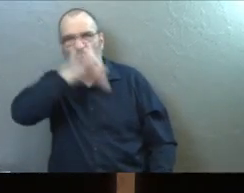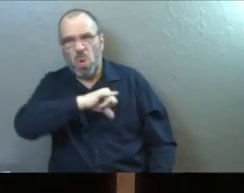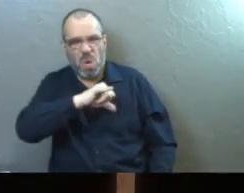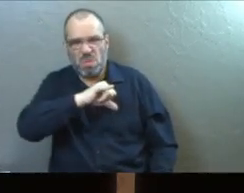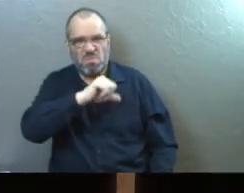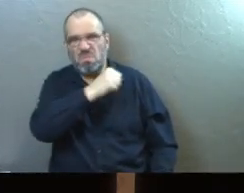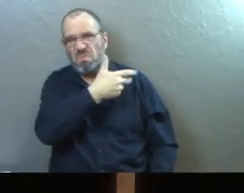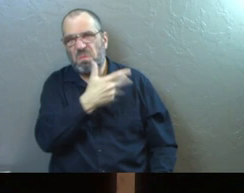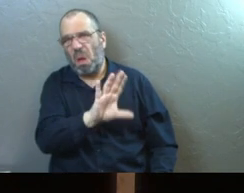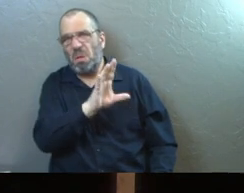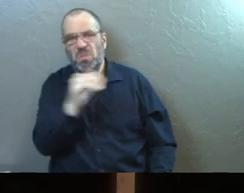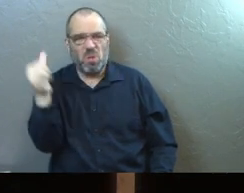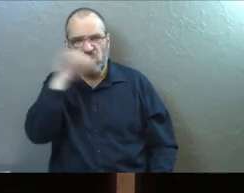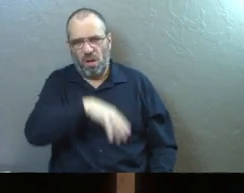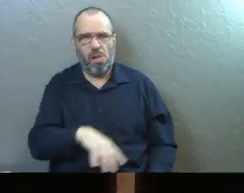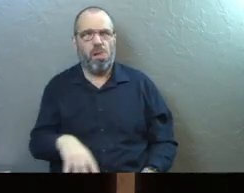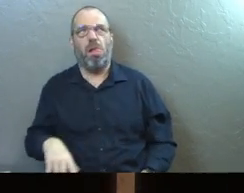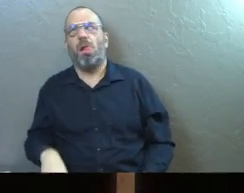that's all.